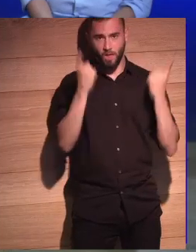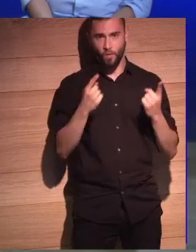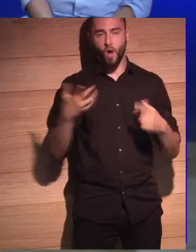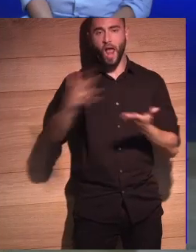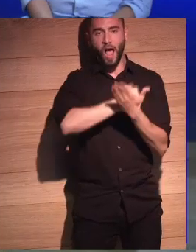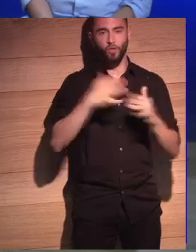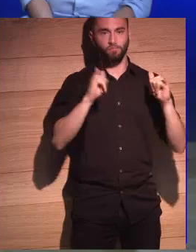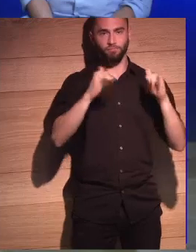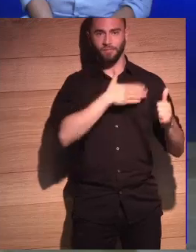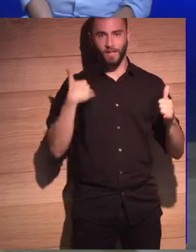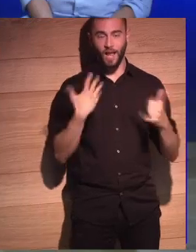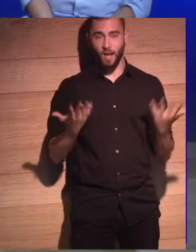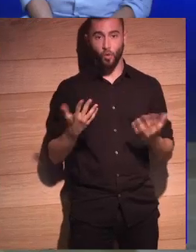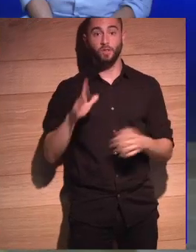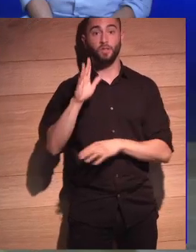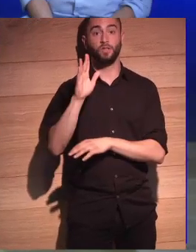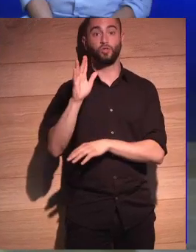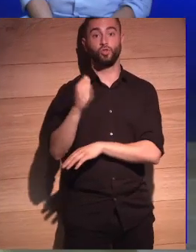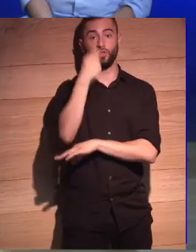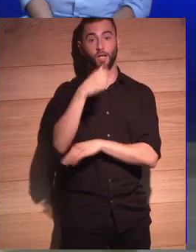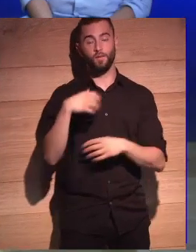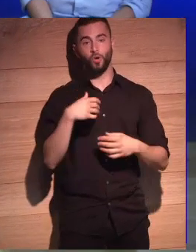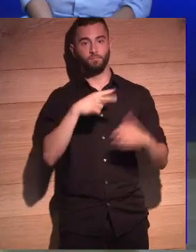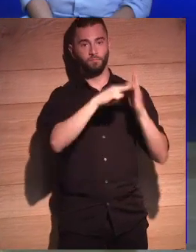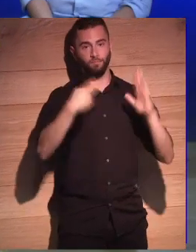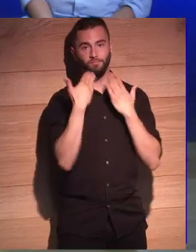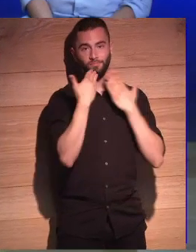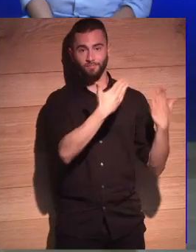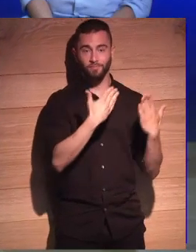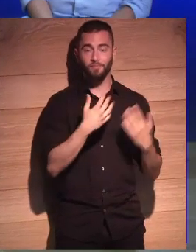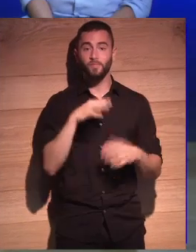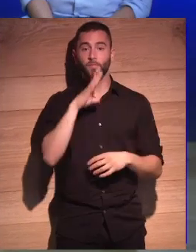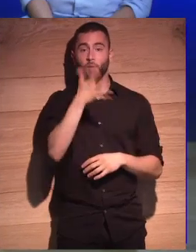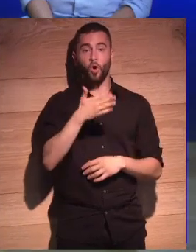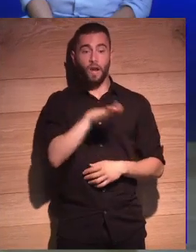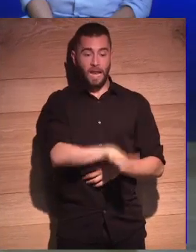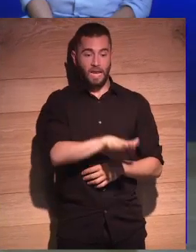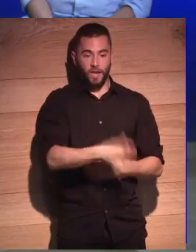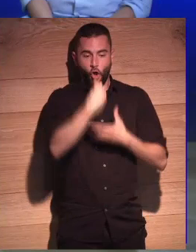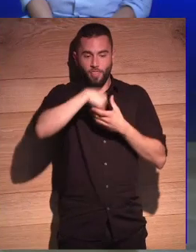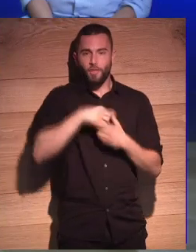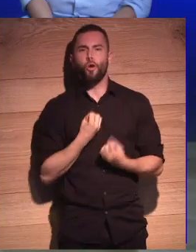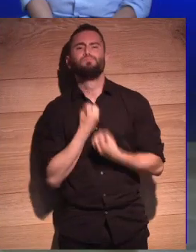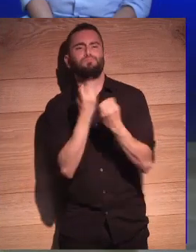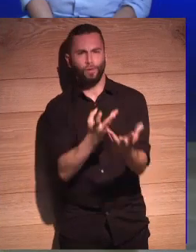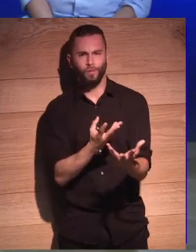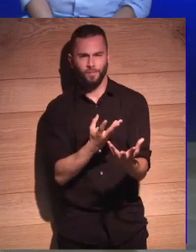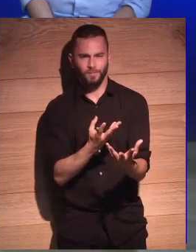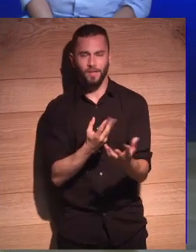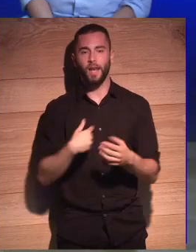amusement and games, we all love them. We want to have fun, and this is what we get through these technologies. We are able to